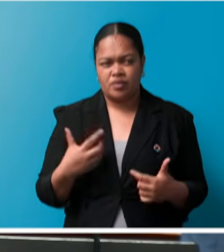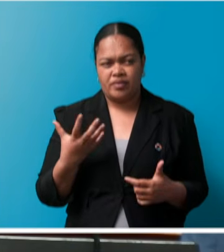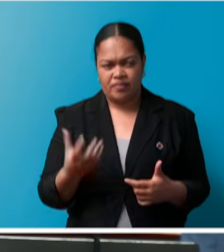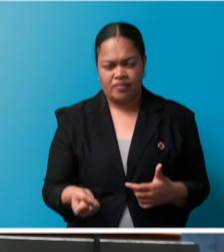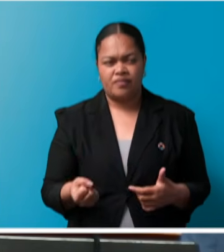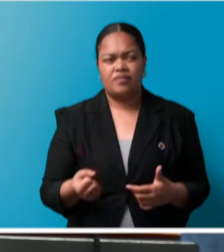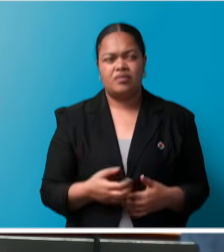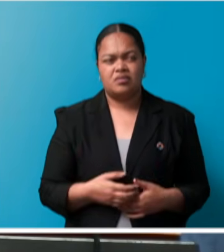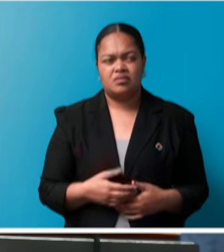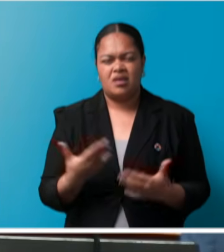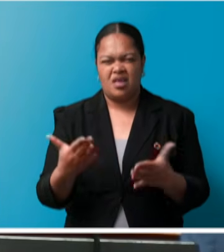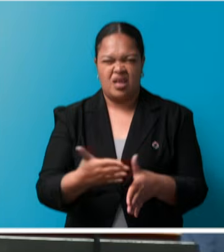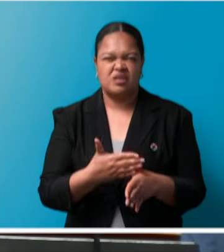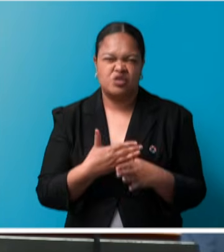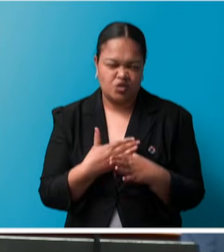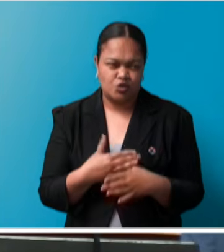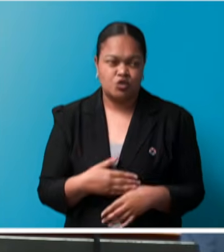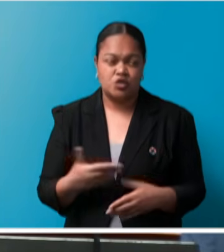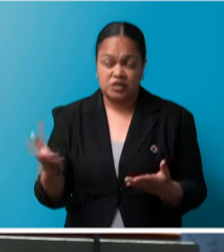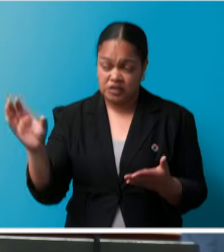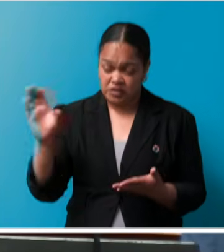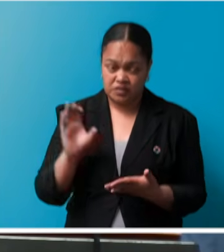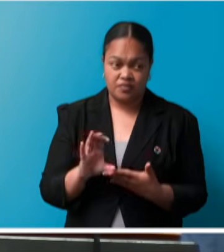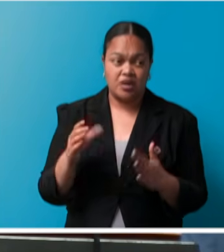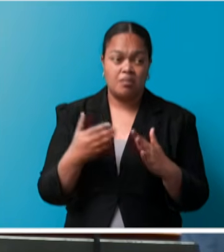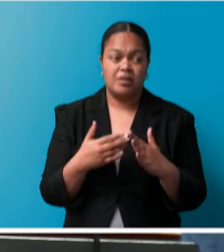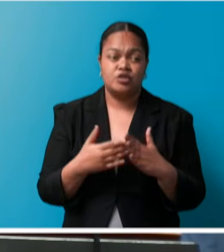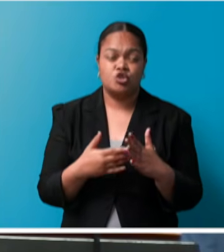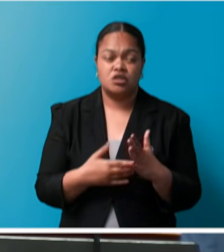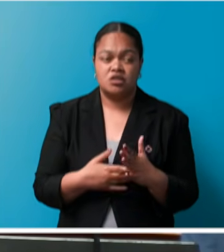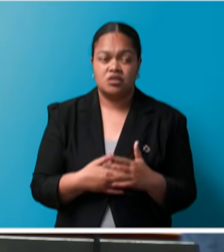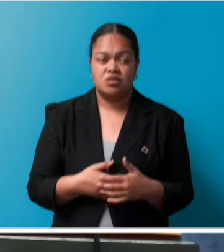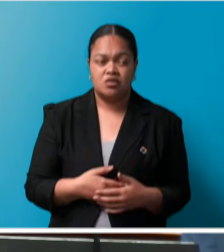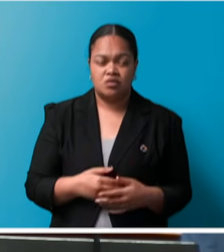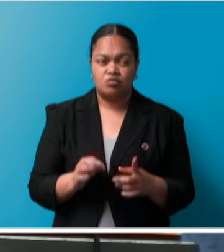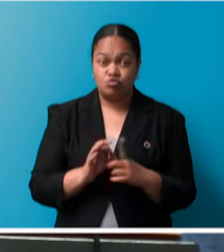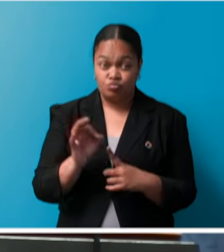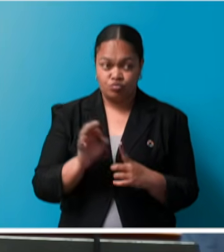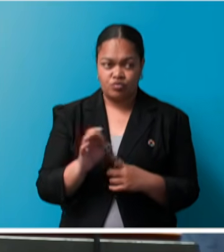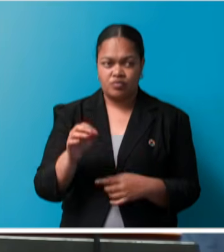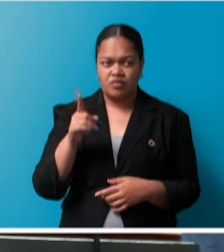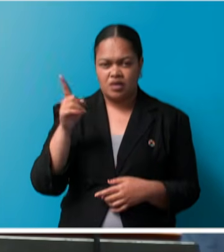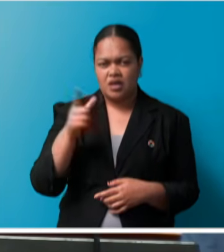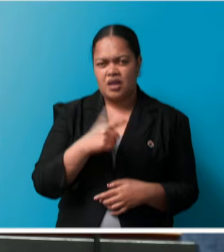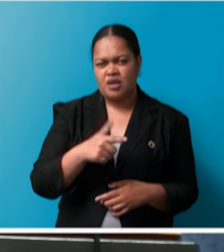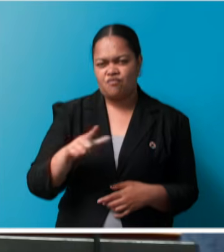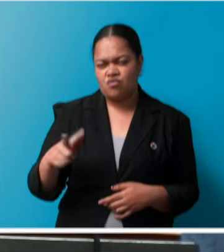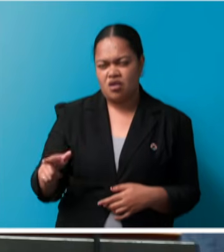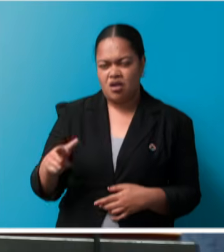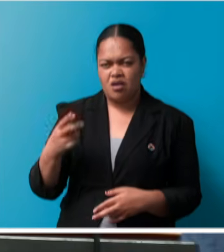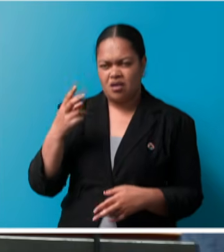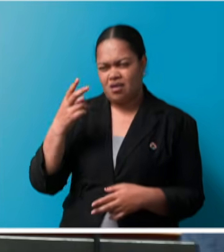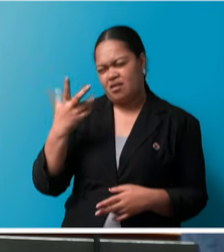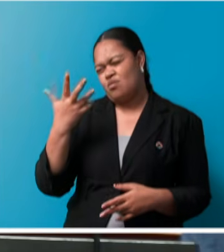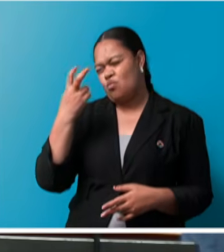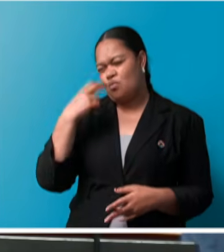well. We have been given a budget to improve the Levuka heritage. And we have